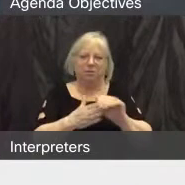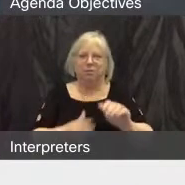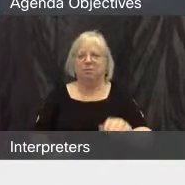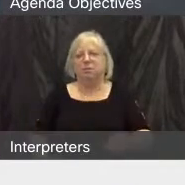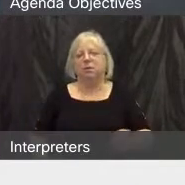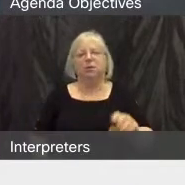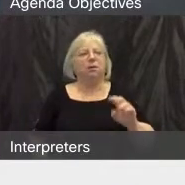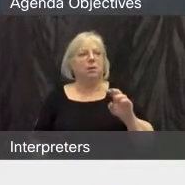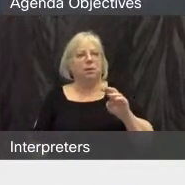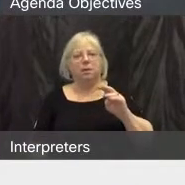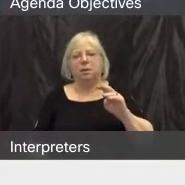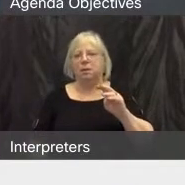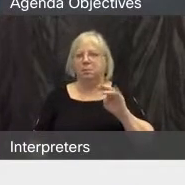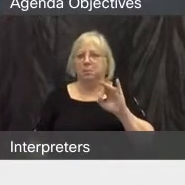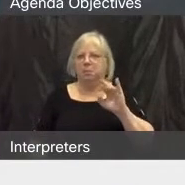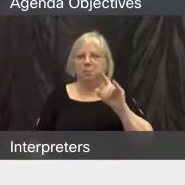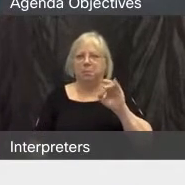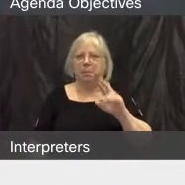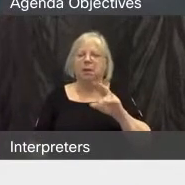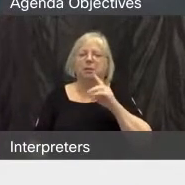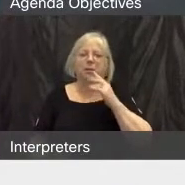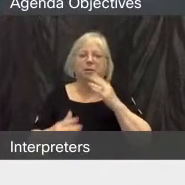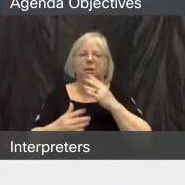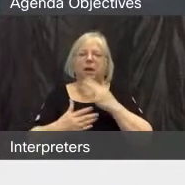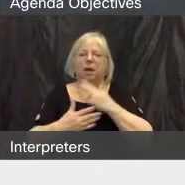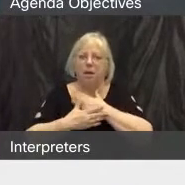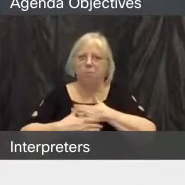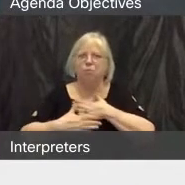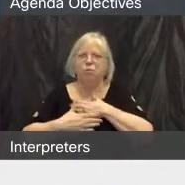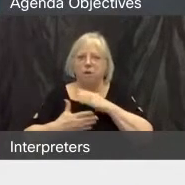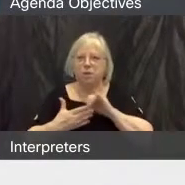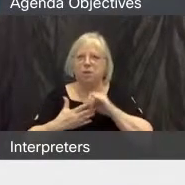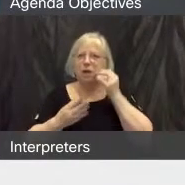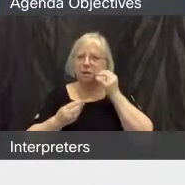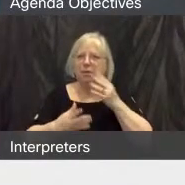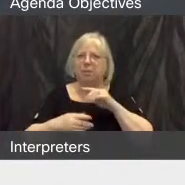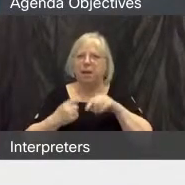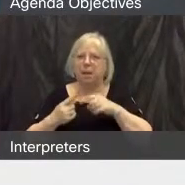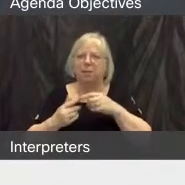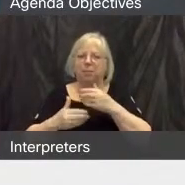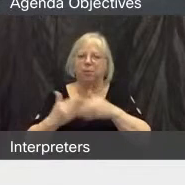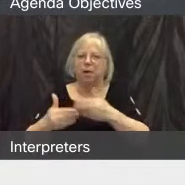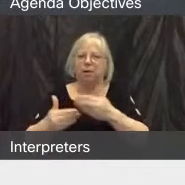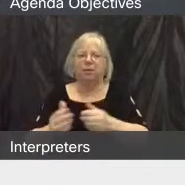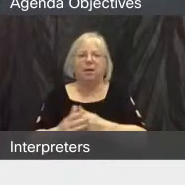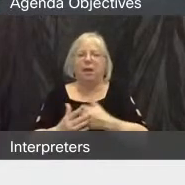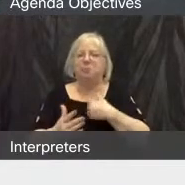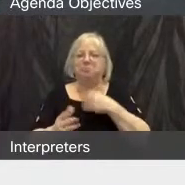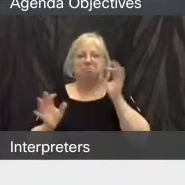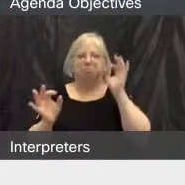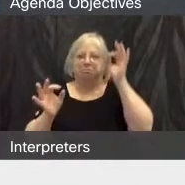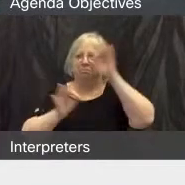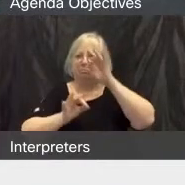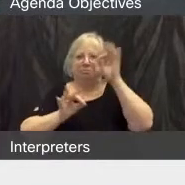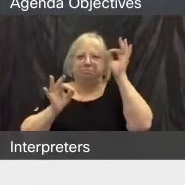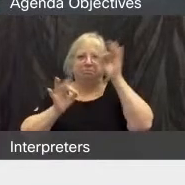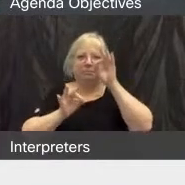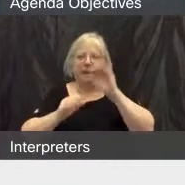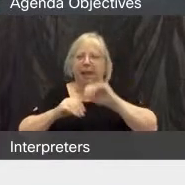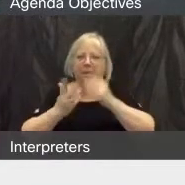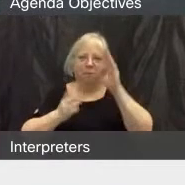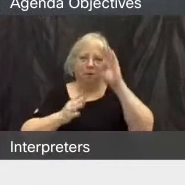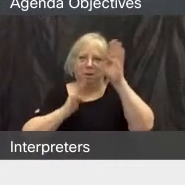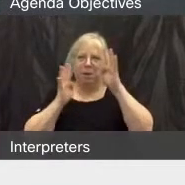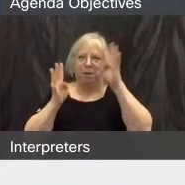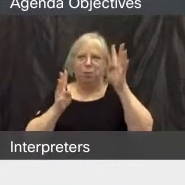I'm gonna have to process some of that. I appreciate that. I just had no idea of how we come up